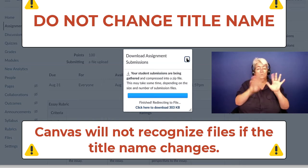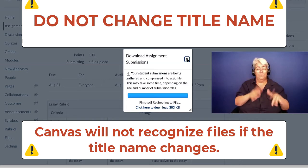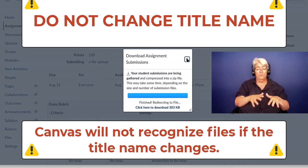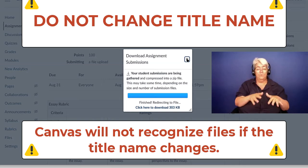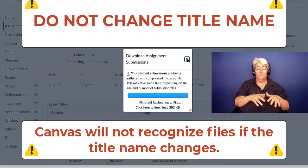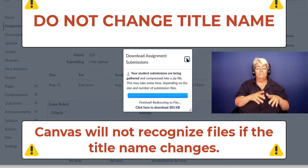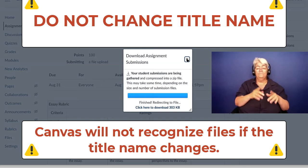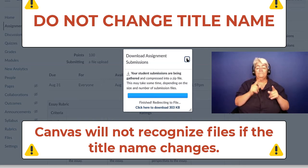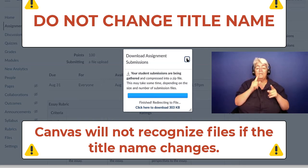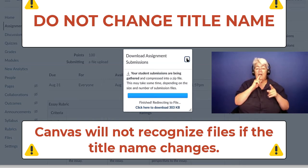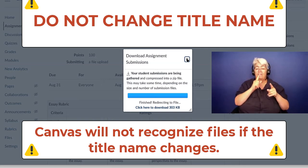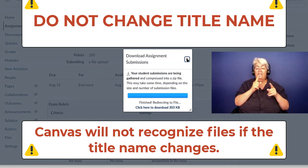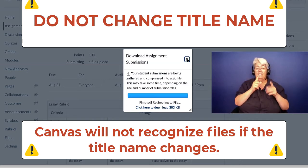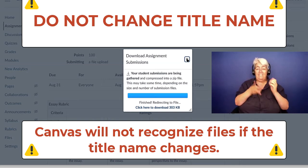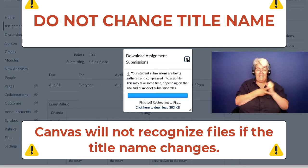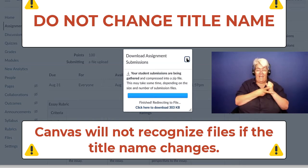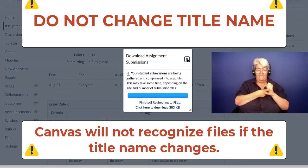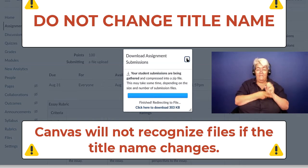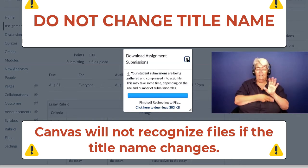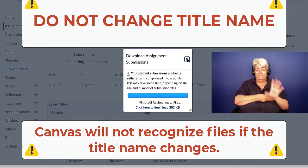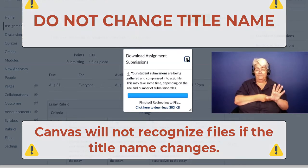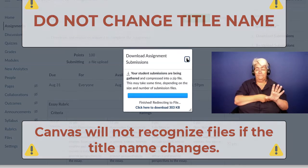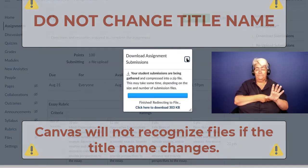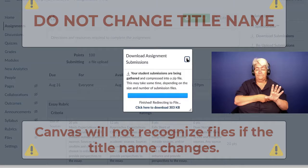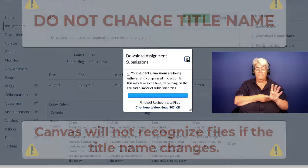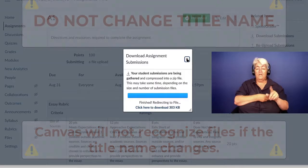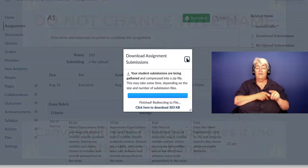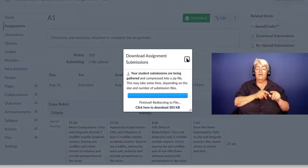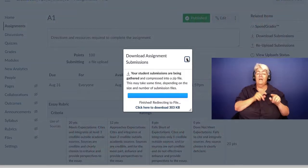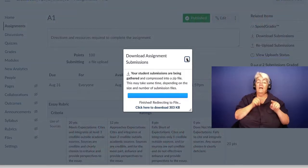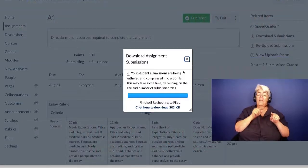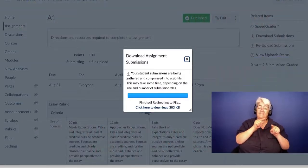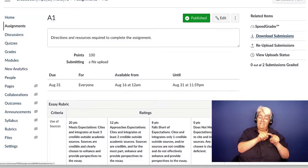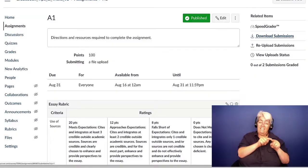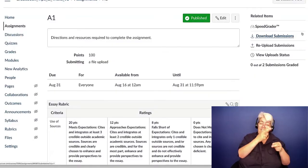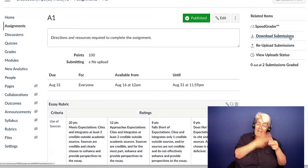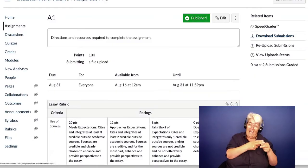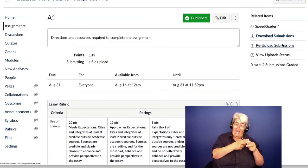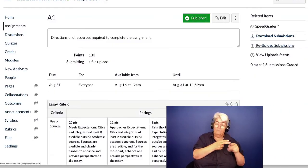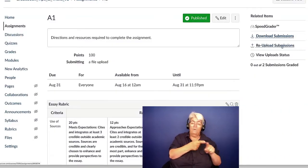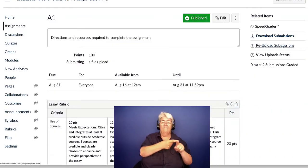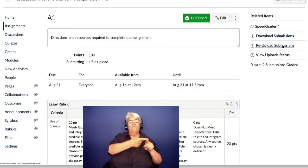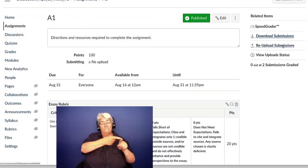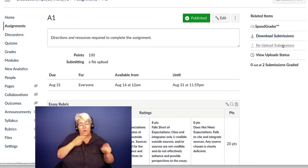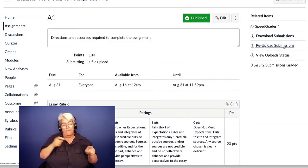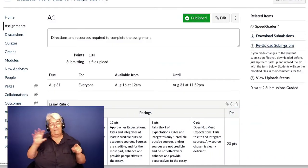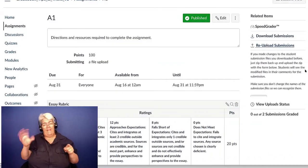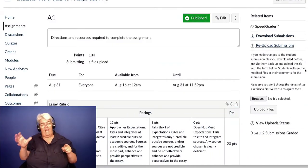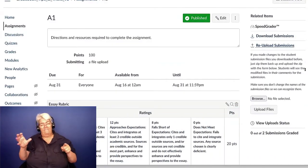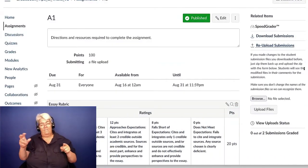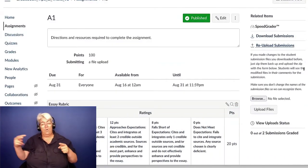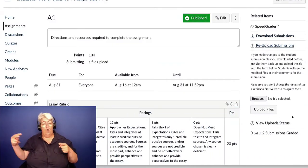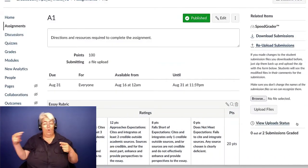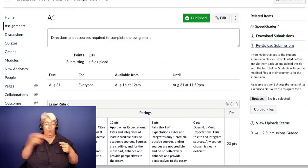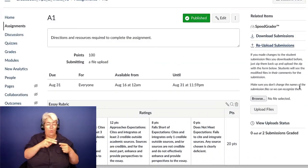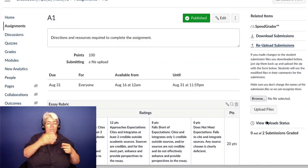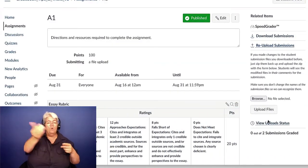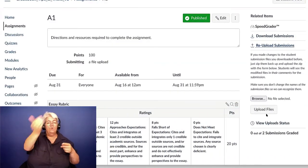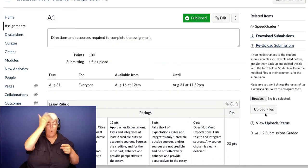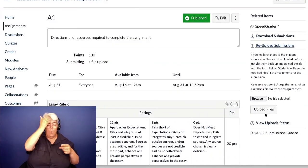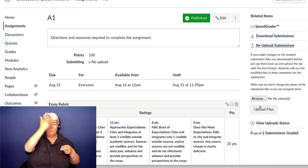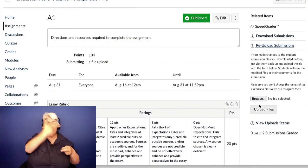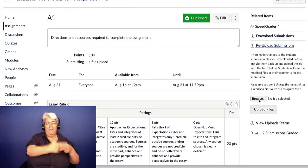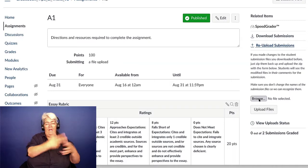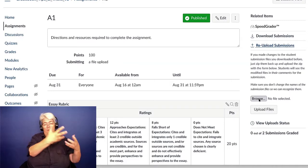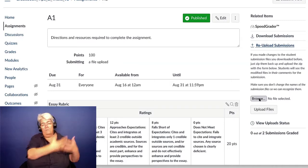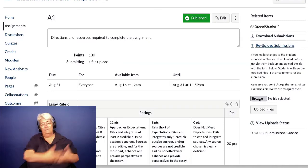use, do that grading there, and then save it as it is so that you can then re-upload the submission without